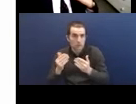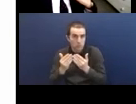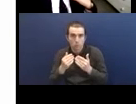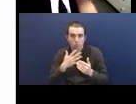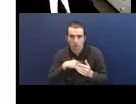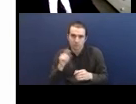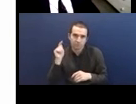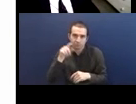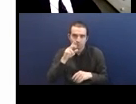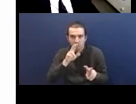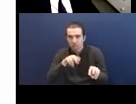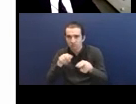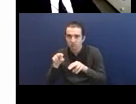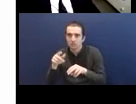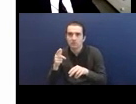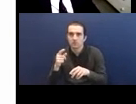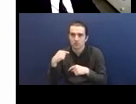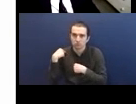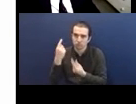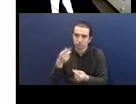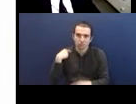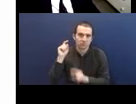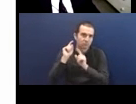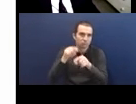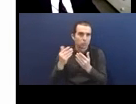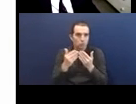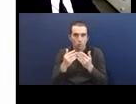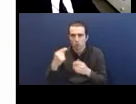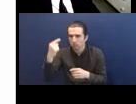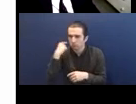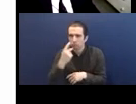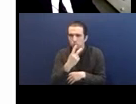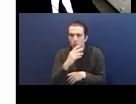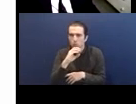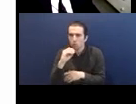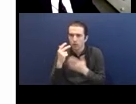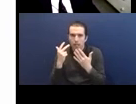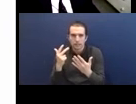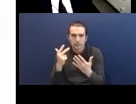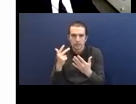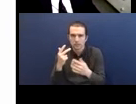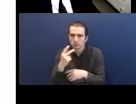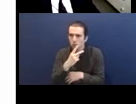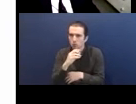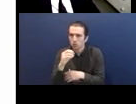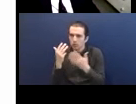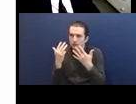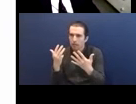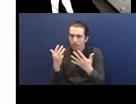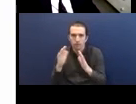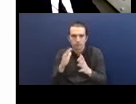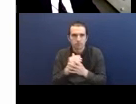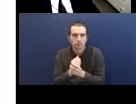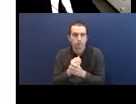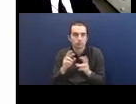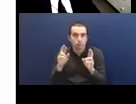has spread to many more schools. I have heard that some pressures have gone in the opposite direction,